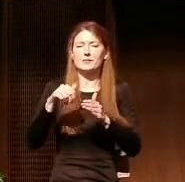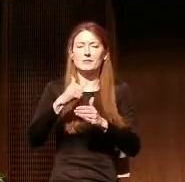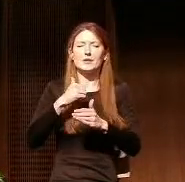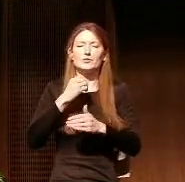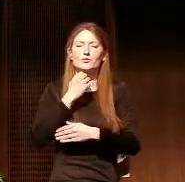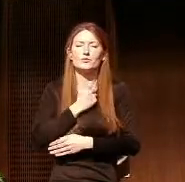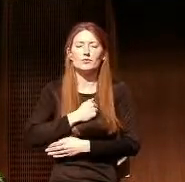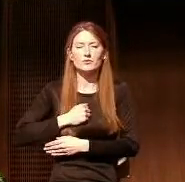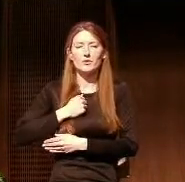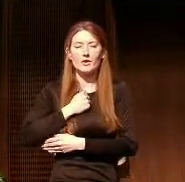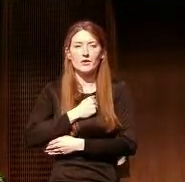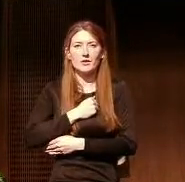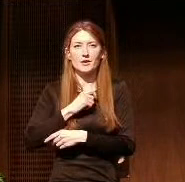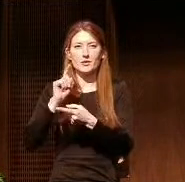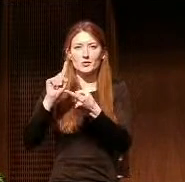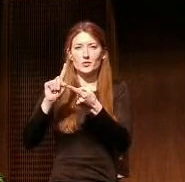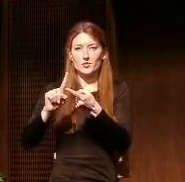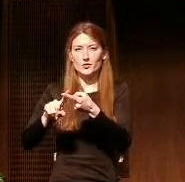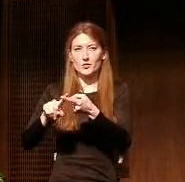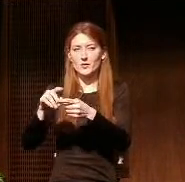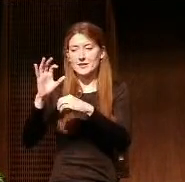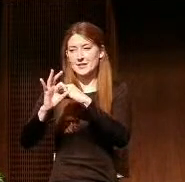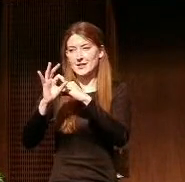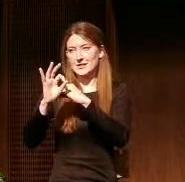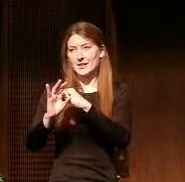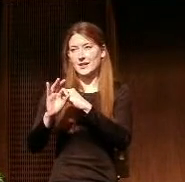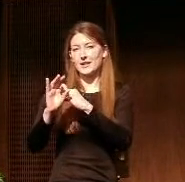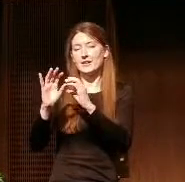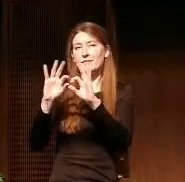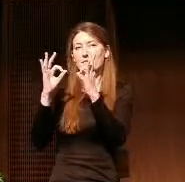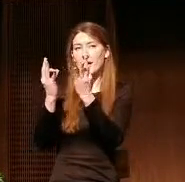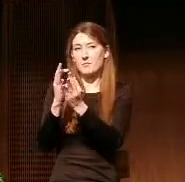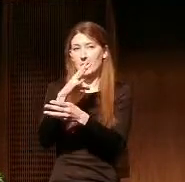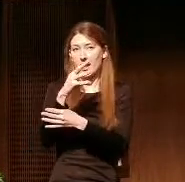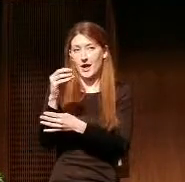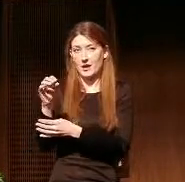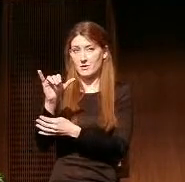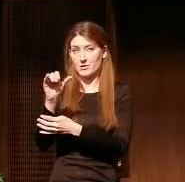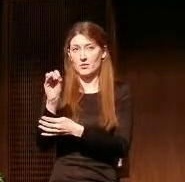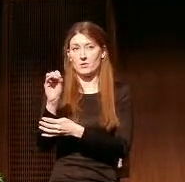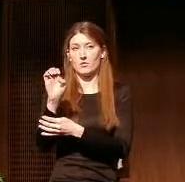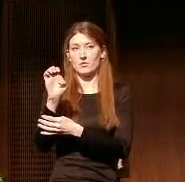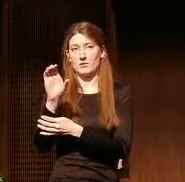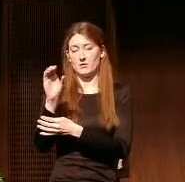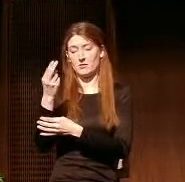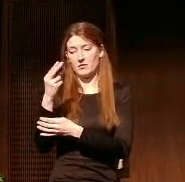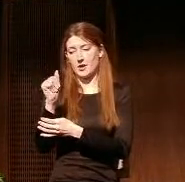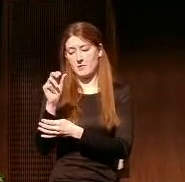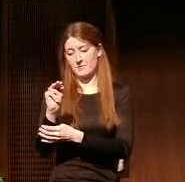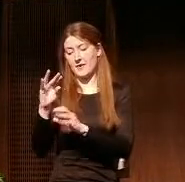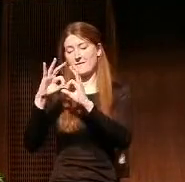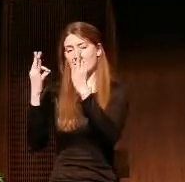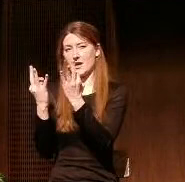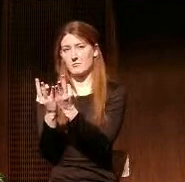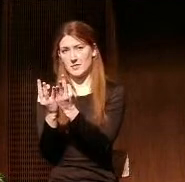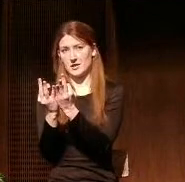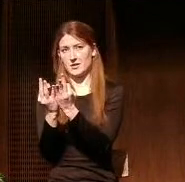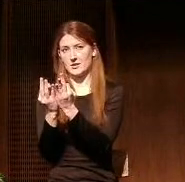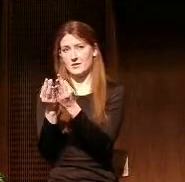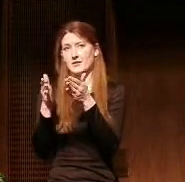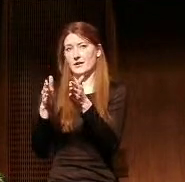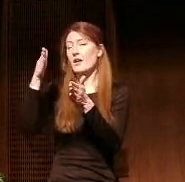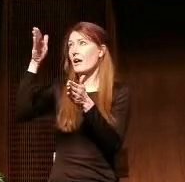family. May God comfort us all in this time when we have lost